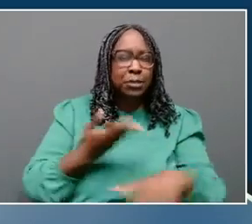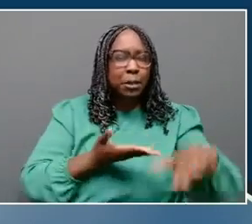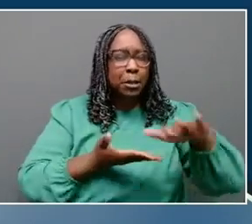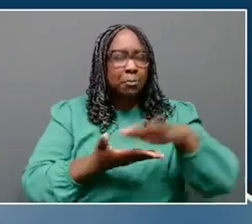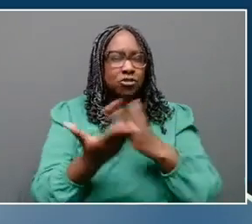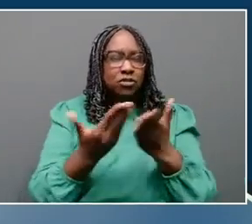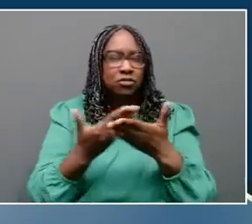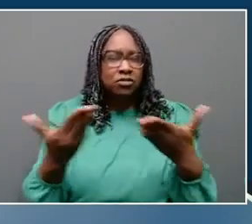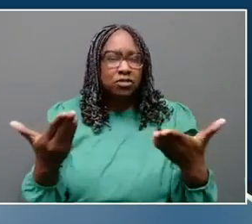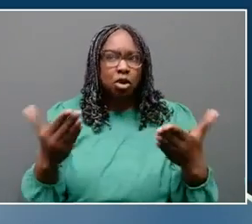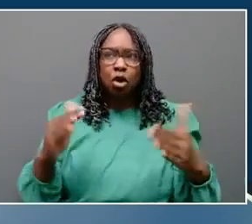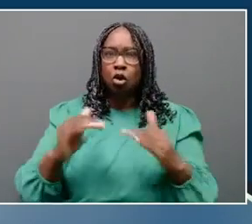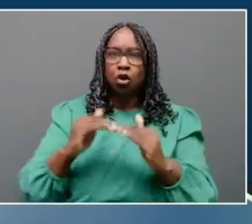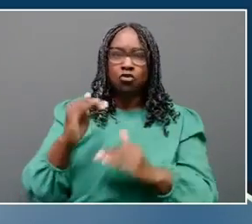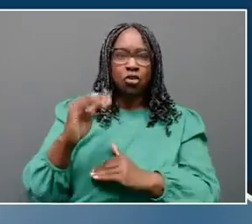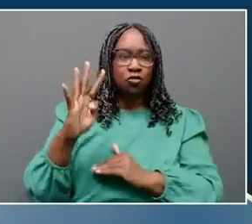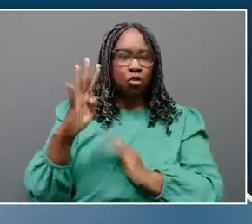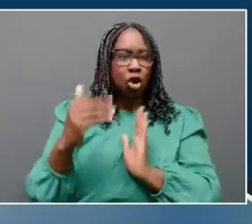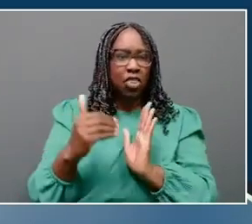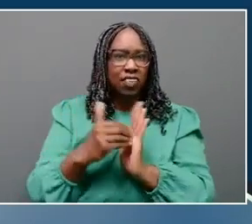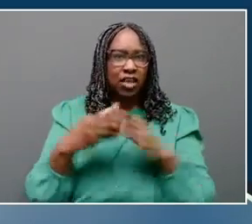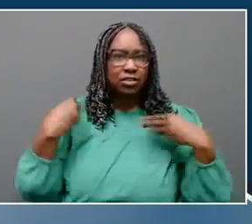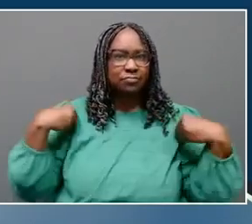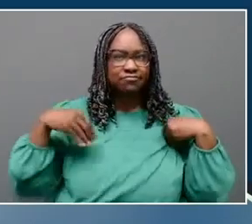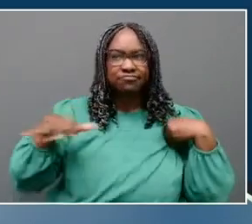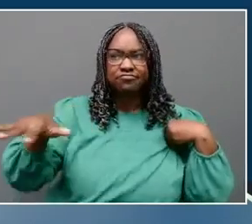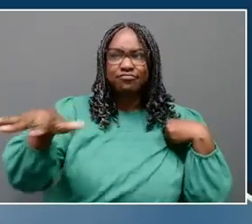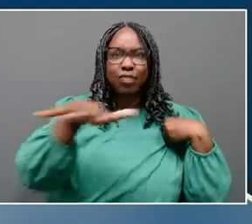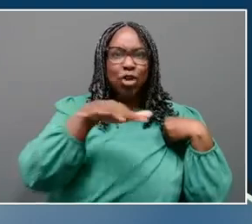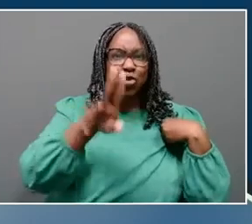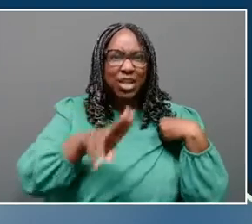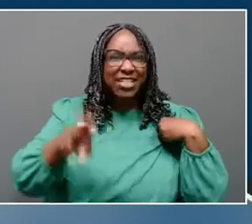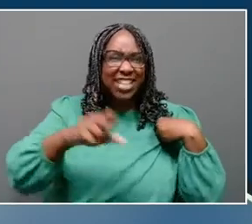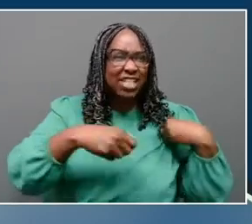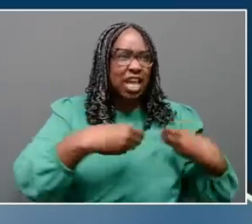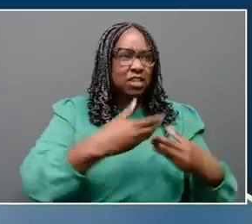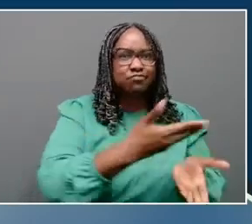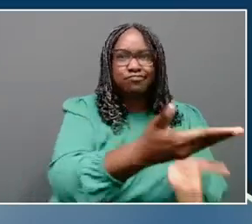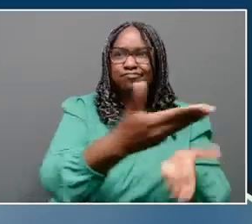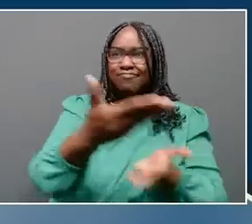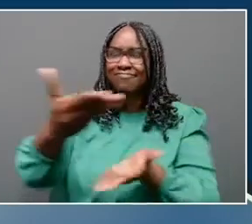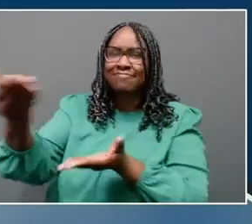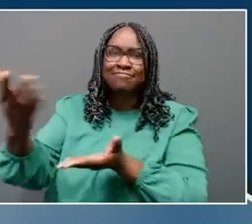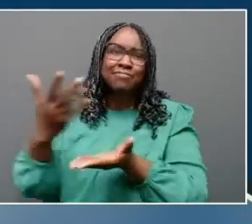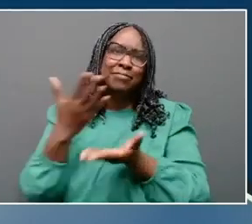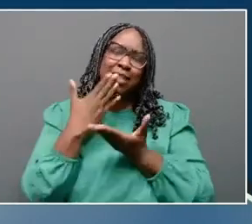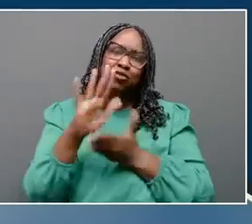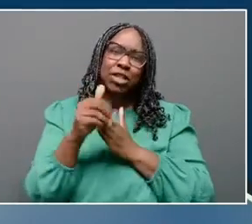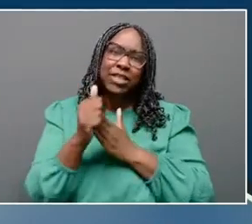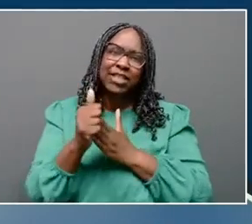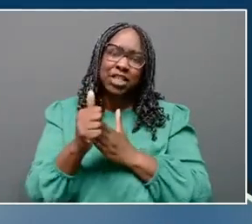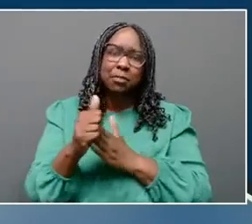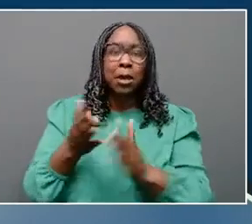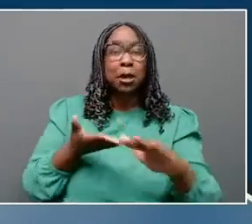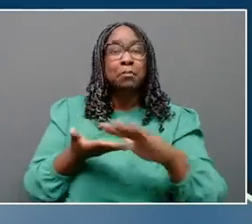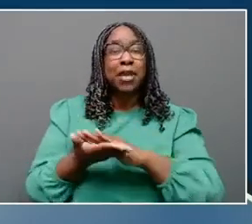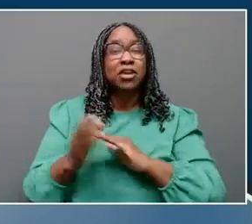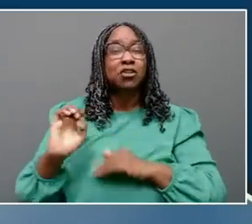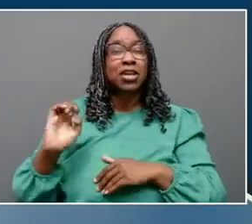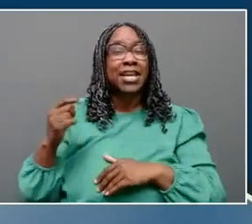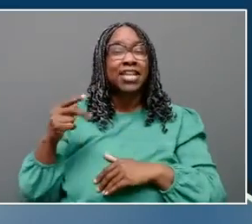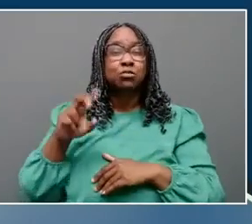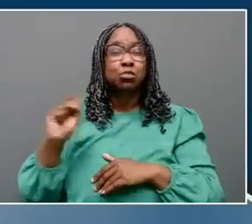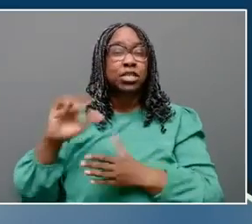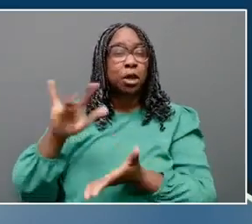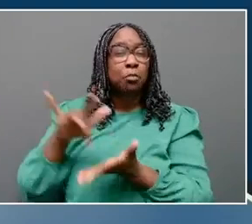retail outlets across the United States. I want to congratulate the leadership at Bakery Express Midwest on their recent success and